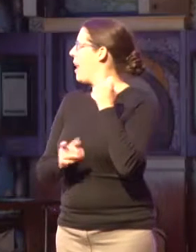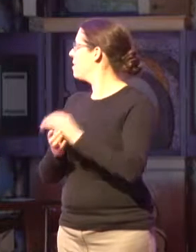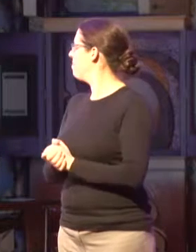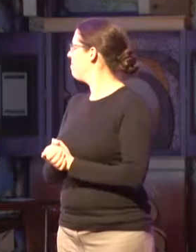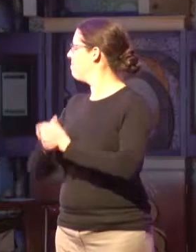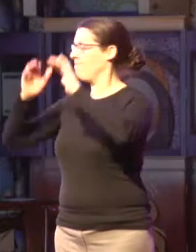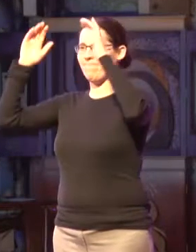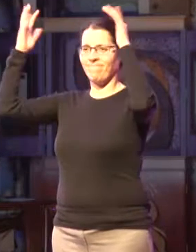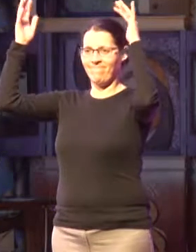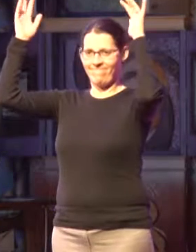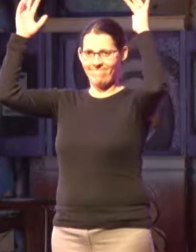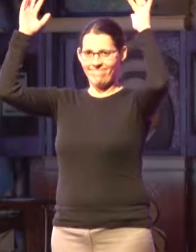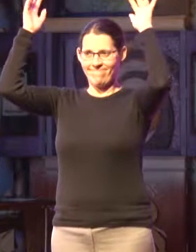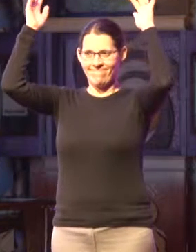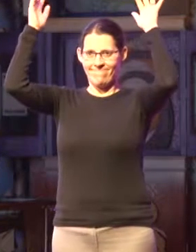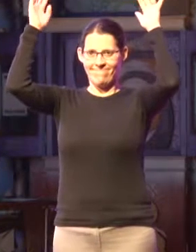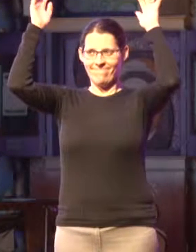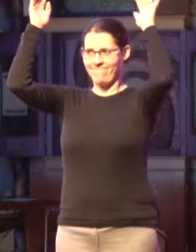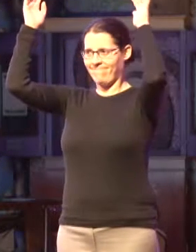Brokerage.